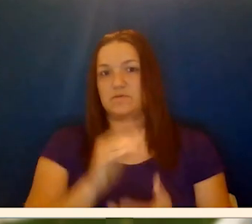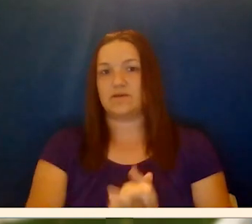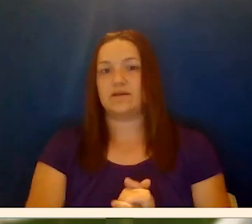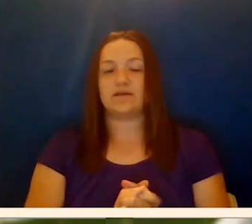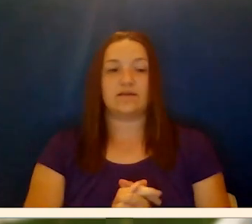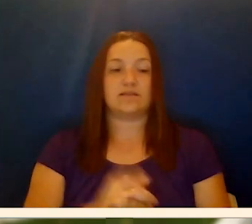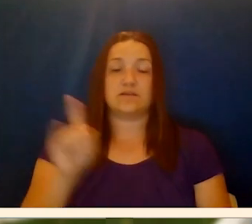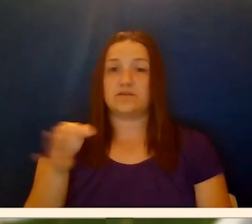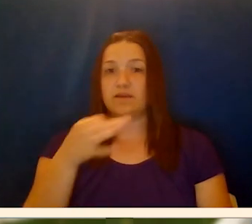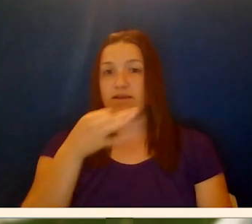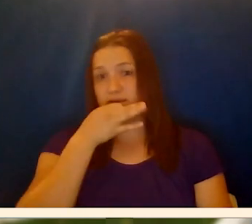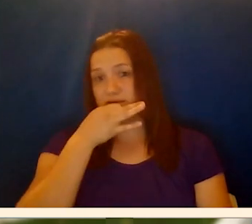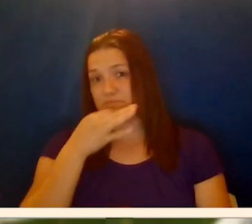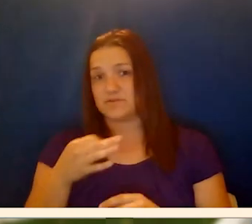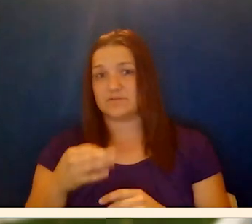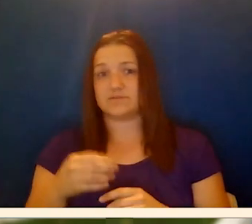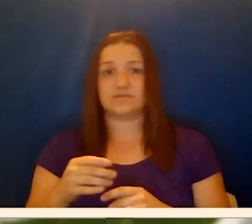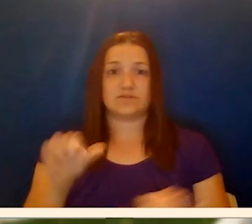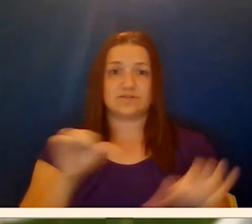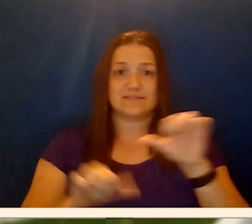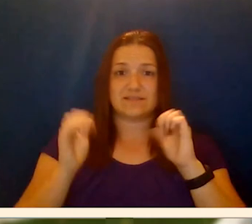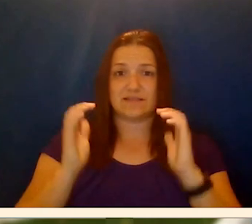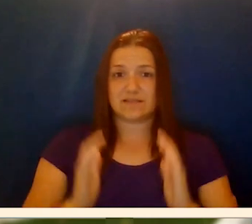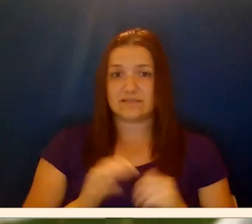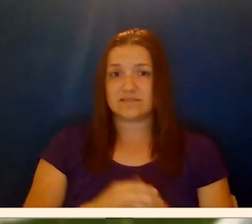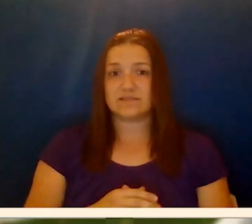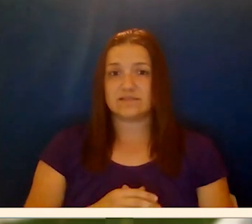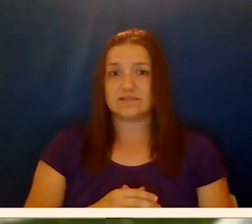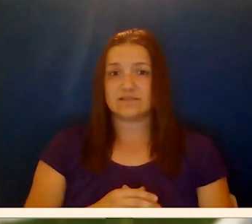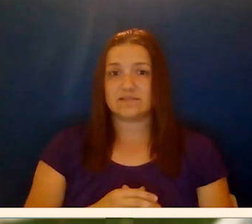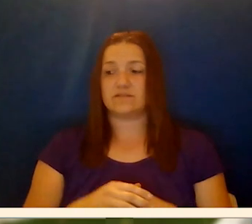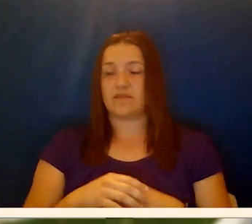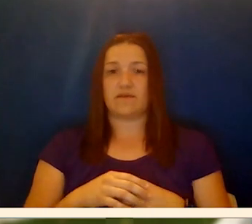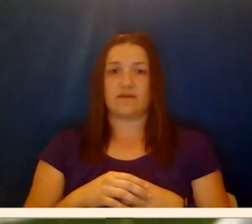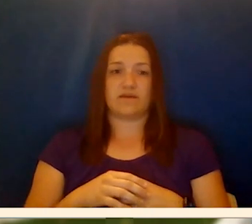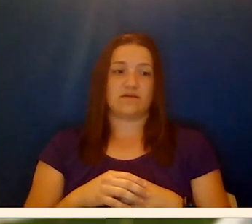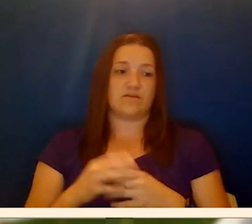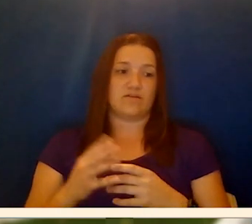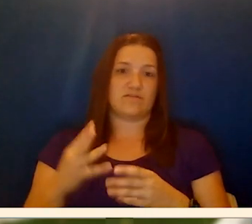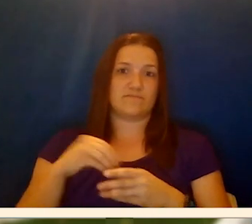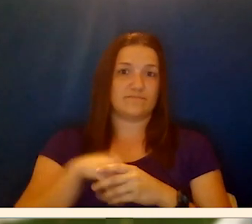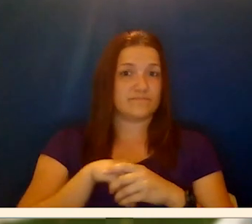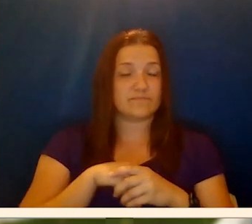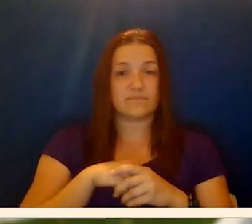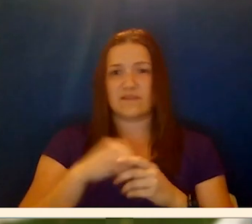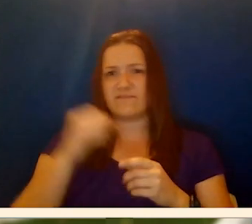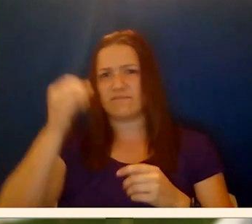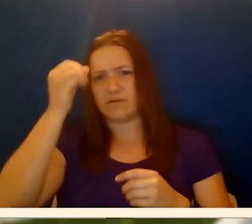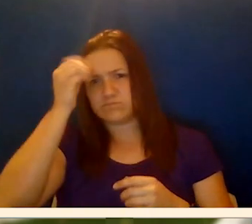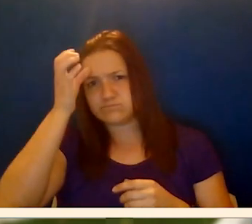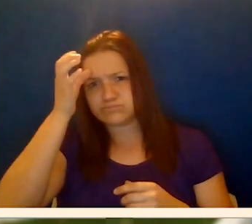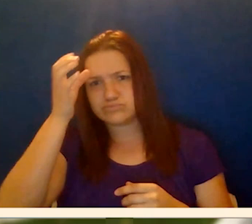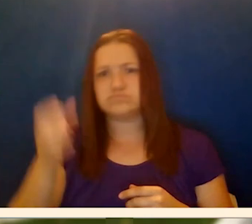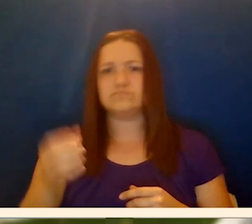are experts in the field. They are scientists. They are steeped deeply in knowledge and experience